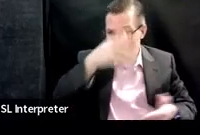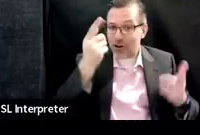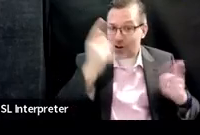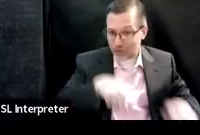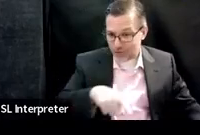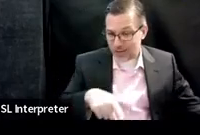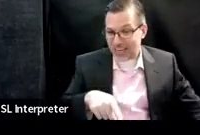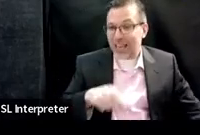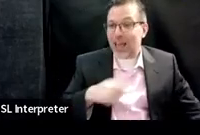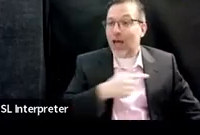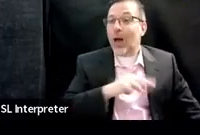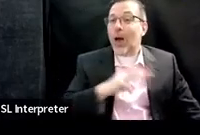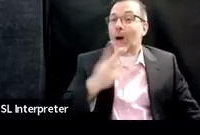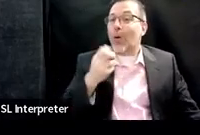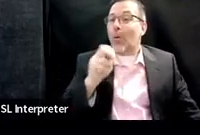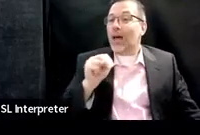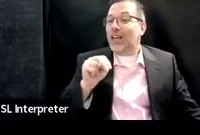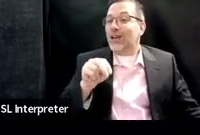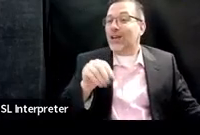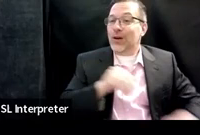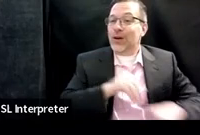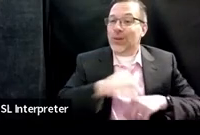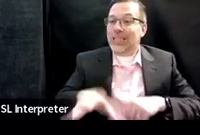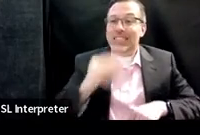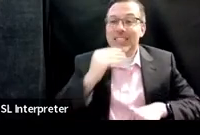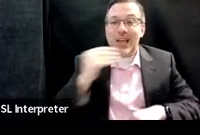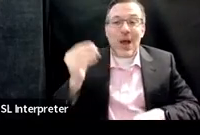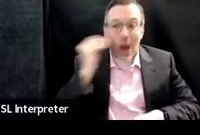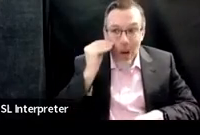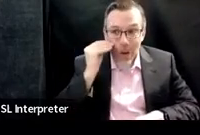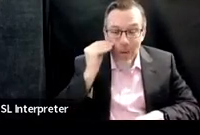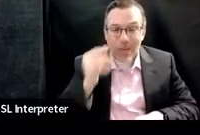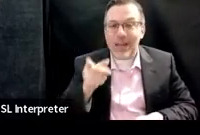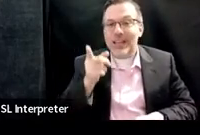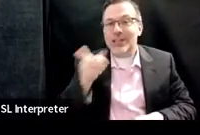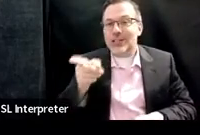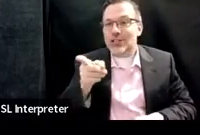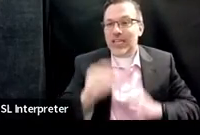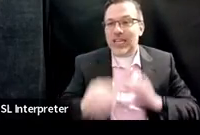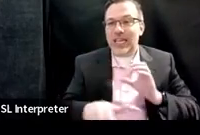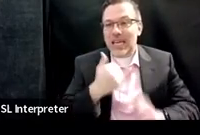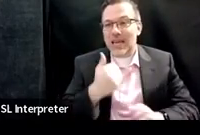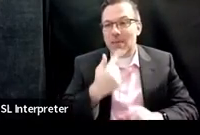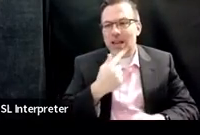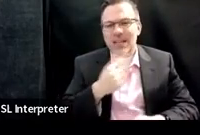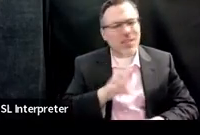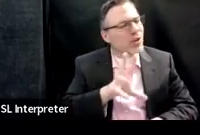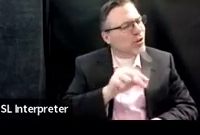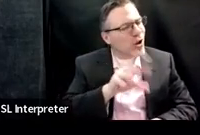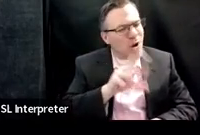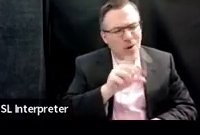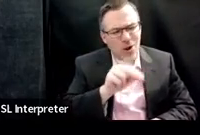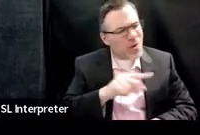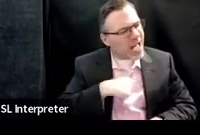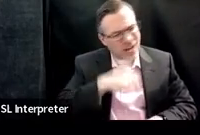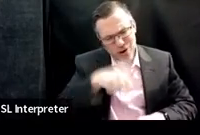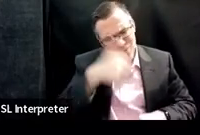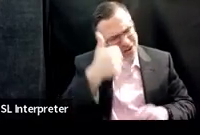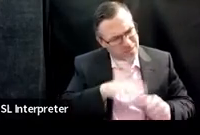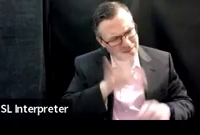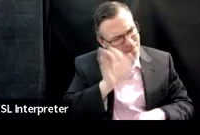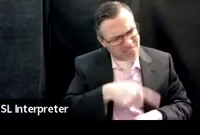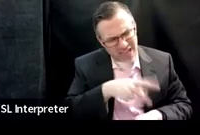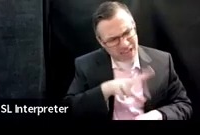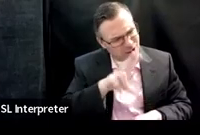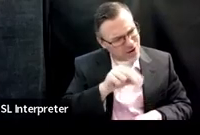the written notice was sent home, she still sent an email back saying, oh, that's not what I remember it was written. I